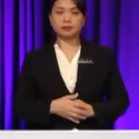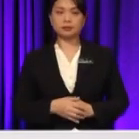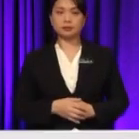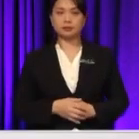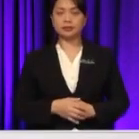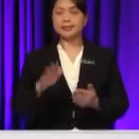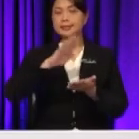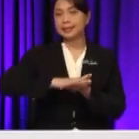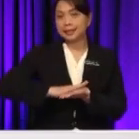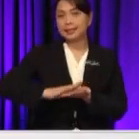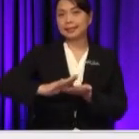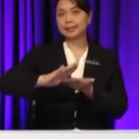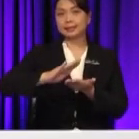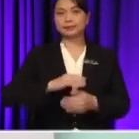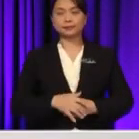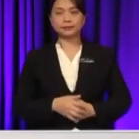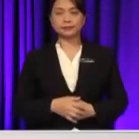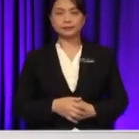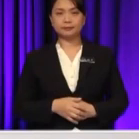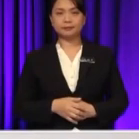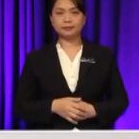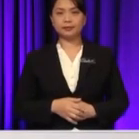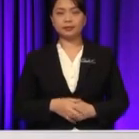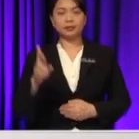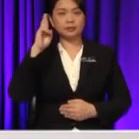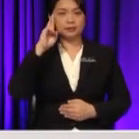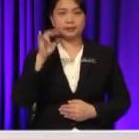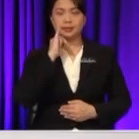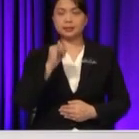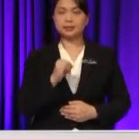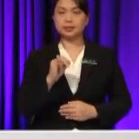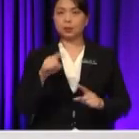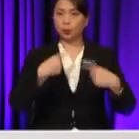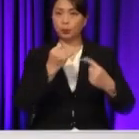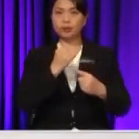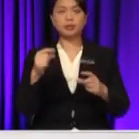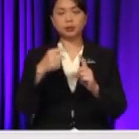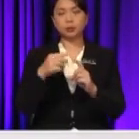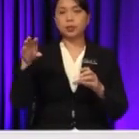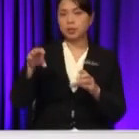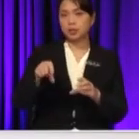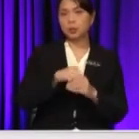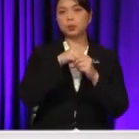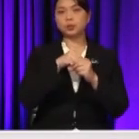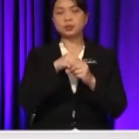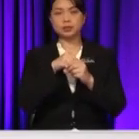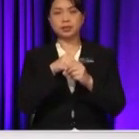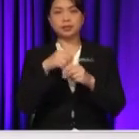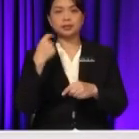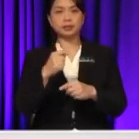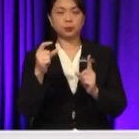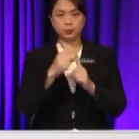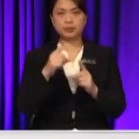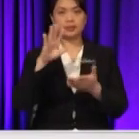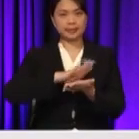clean. Okay, so the task is Razif is going to include the word clean in his sentence to make a